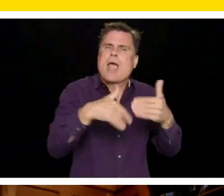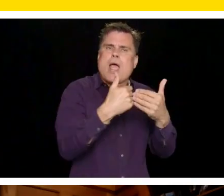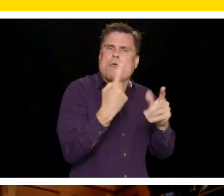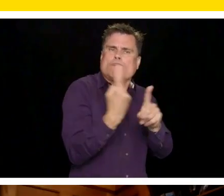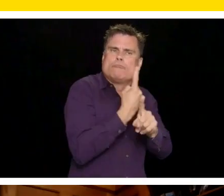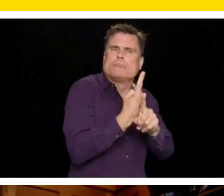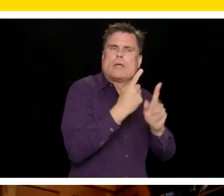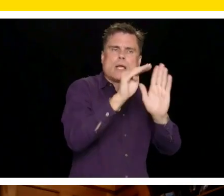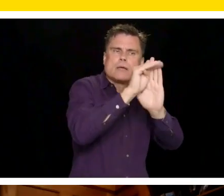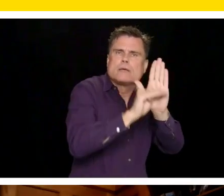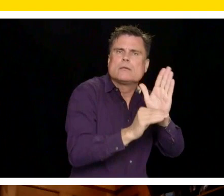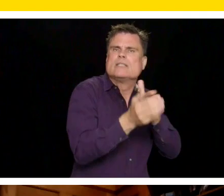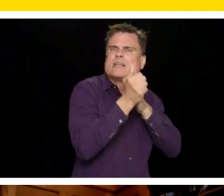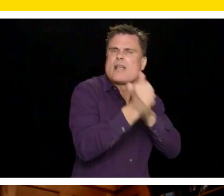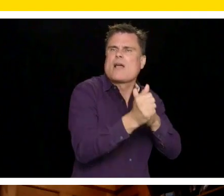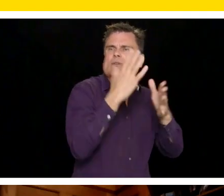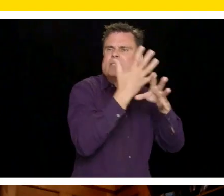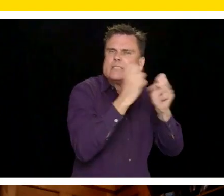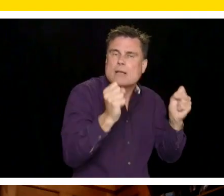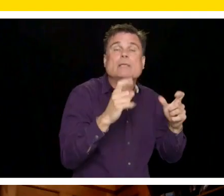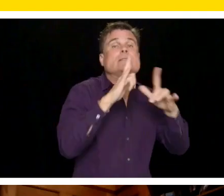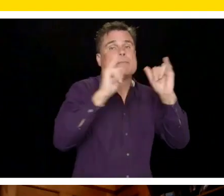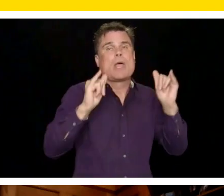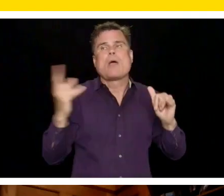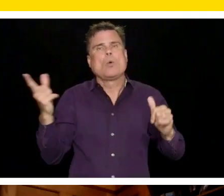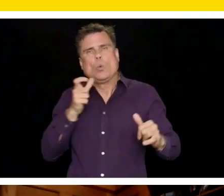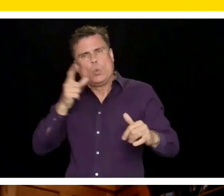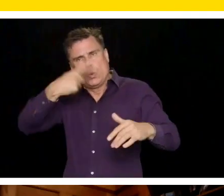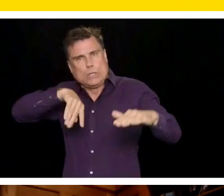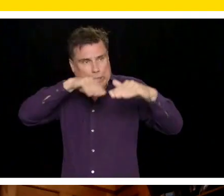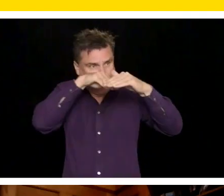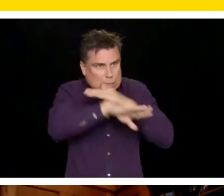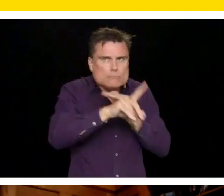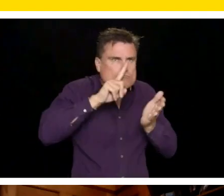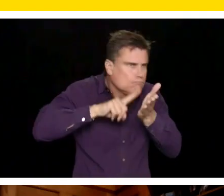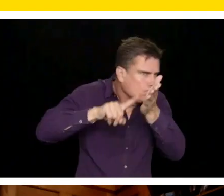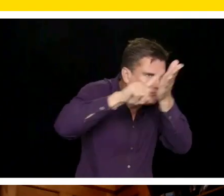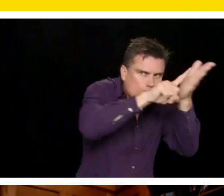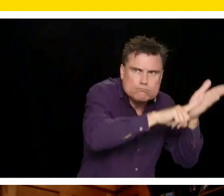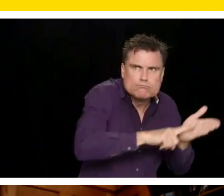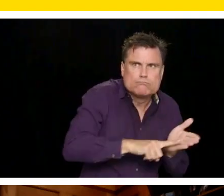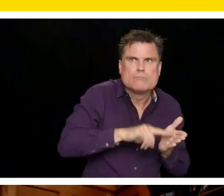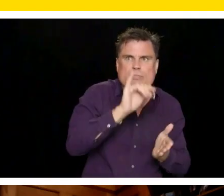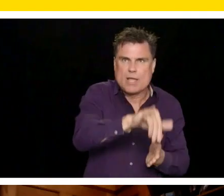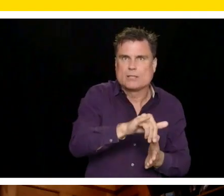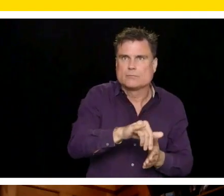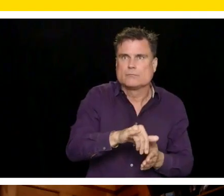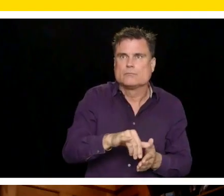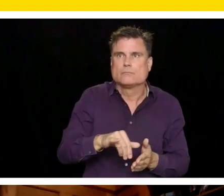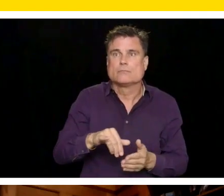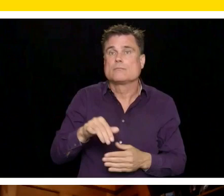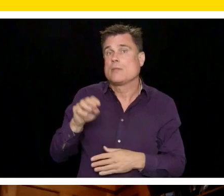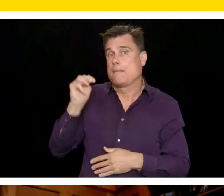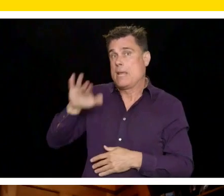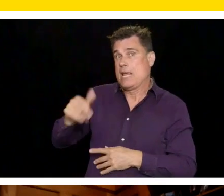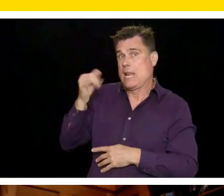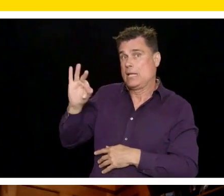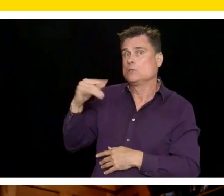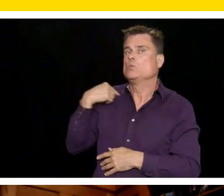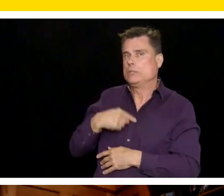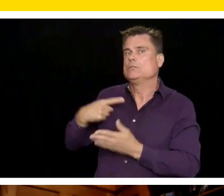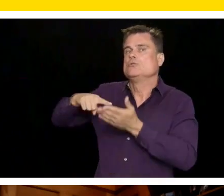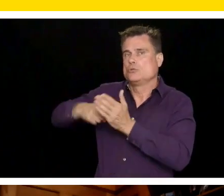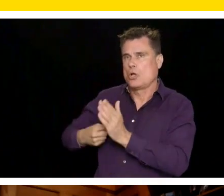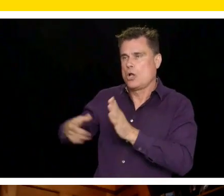inspection initiative the week of May 19th. The purpose of the province-wide inspection initiative is to ensure that workplaces have a